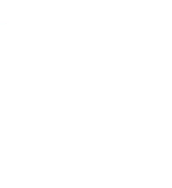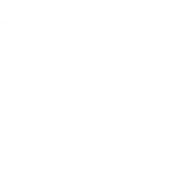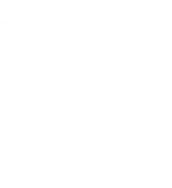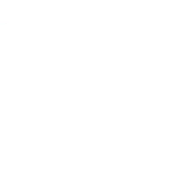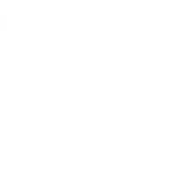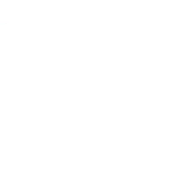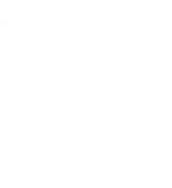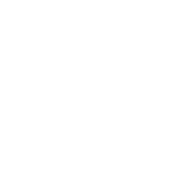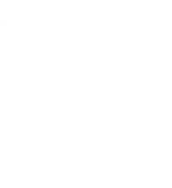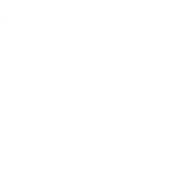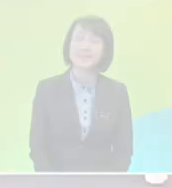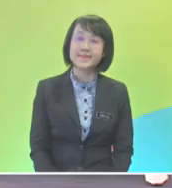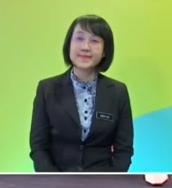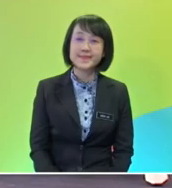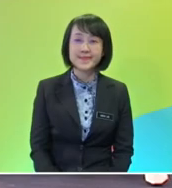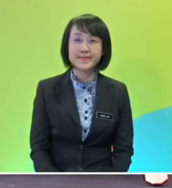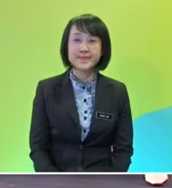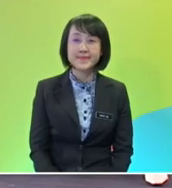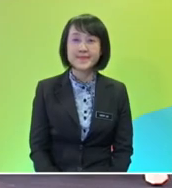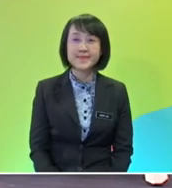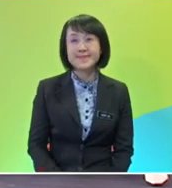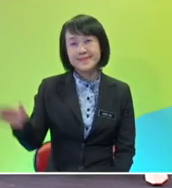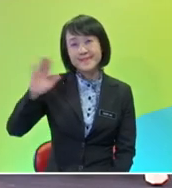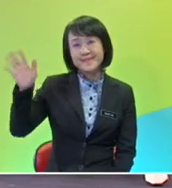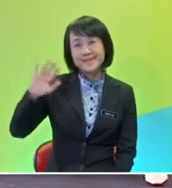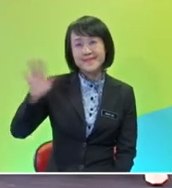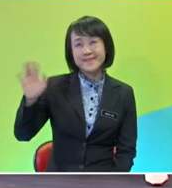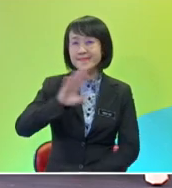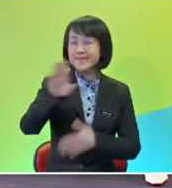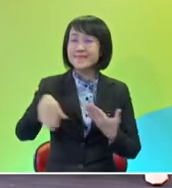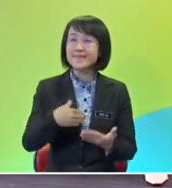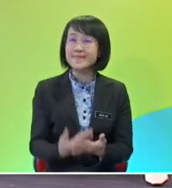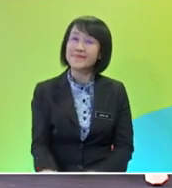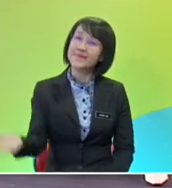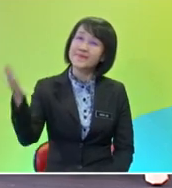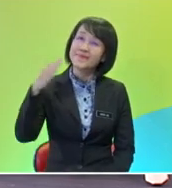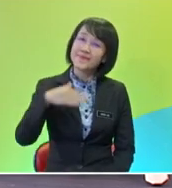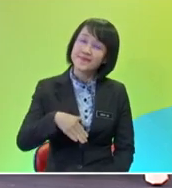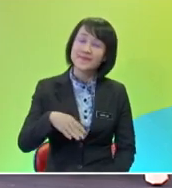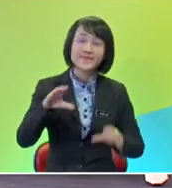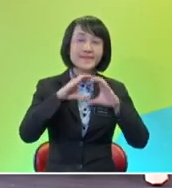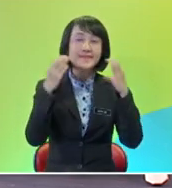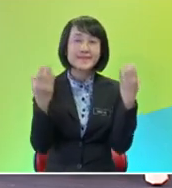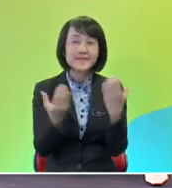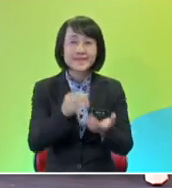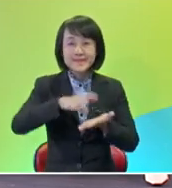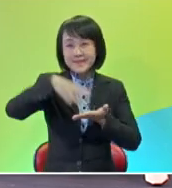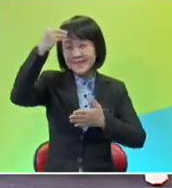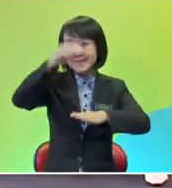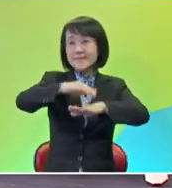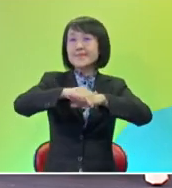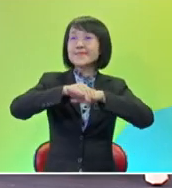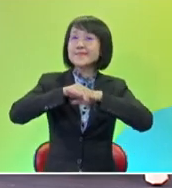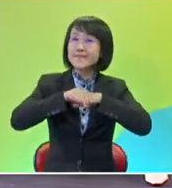TV KPM. Hello everyone, now let's come back to class. Today we are learning English and